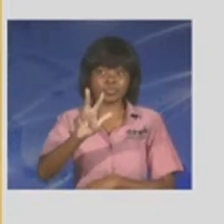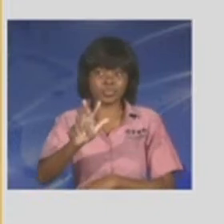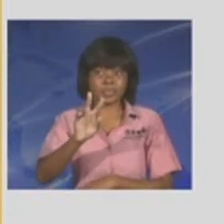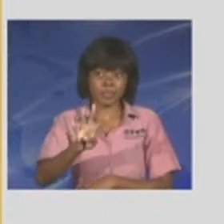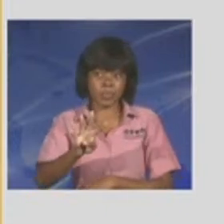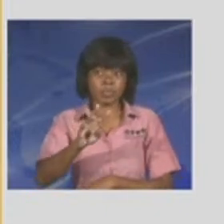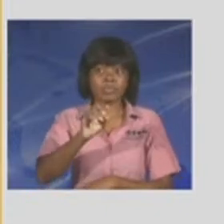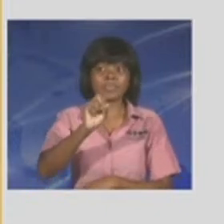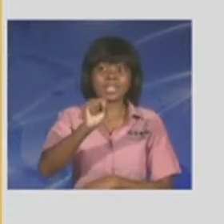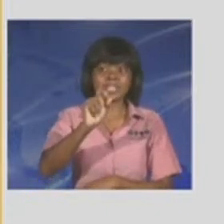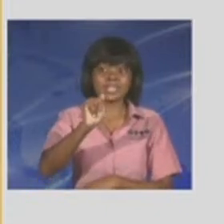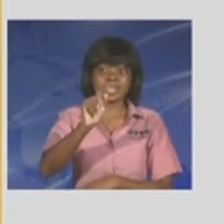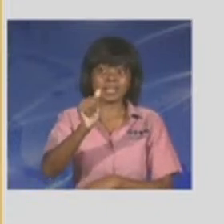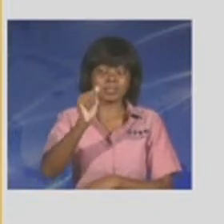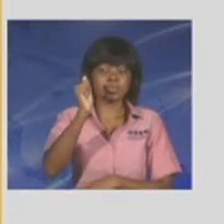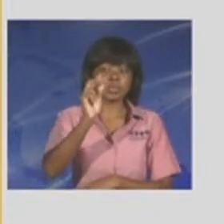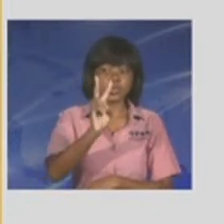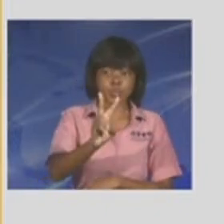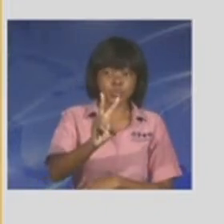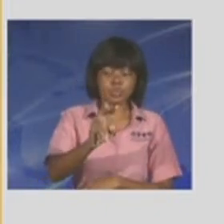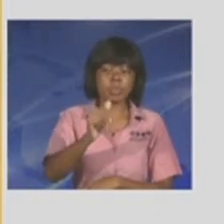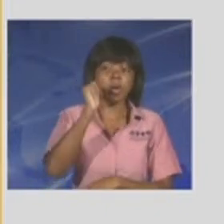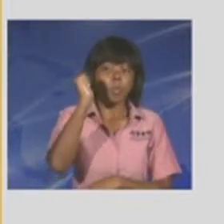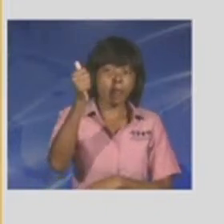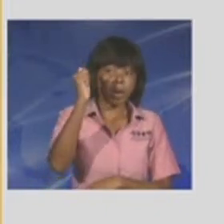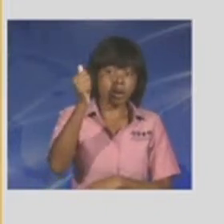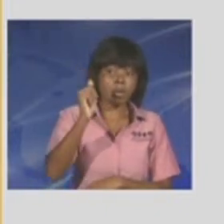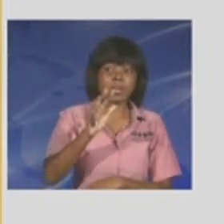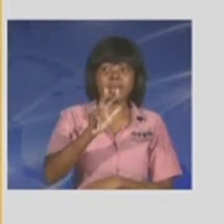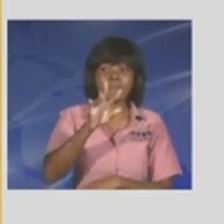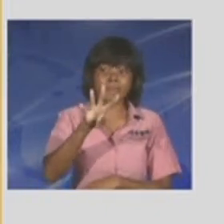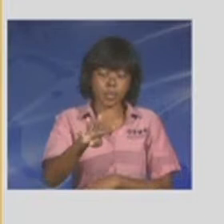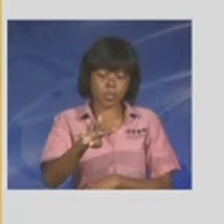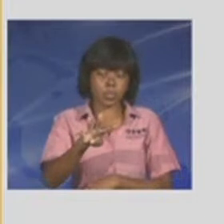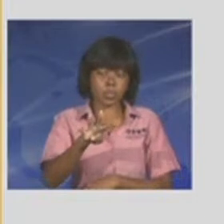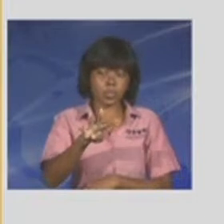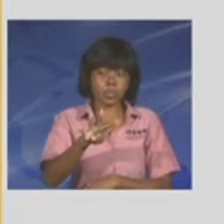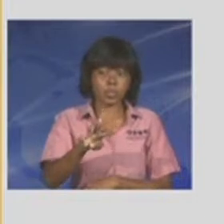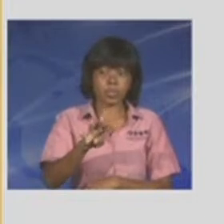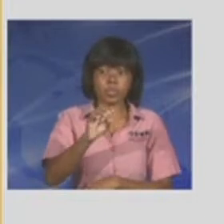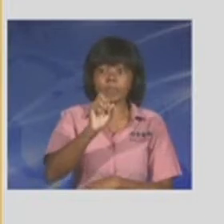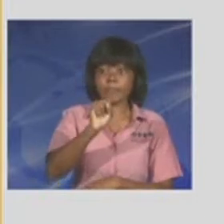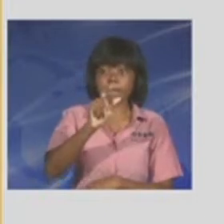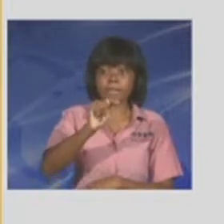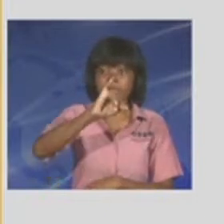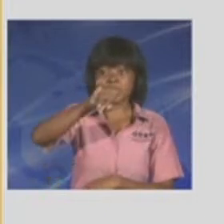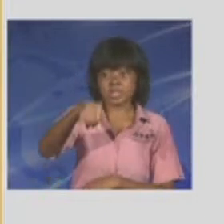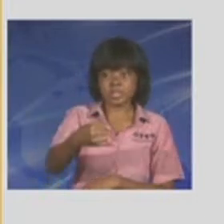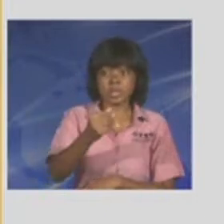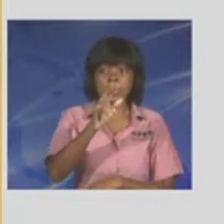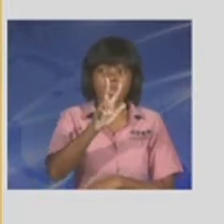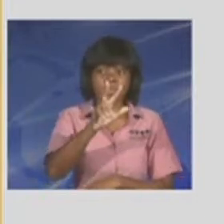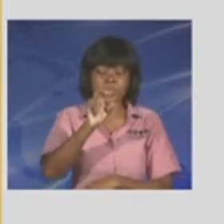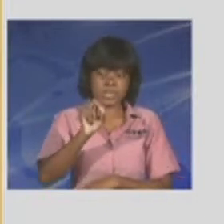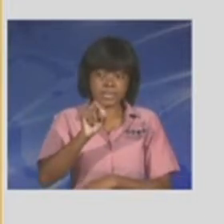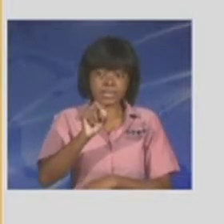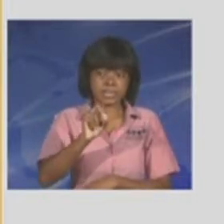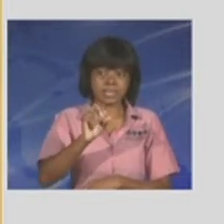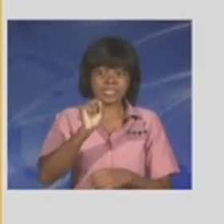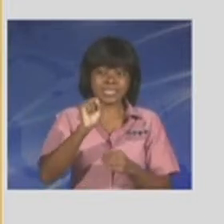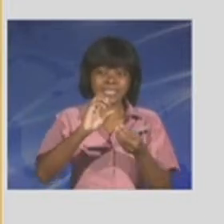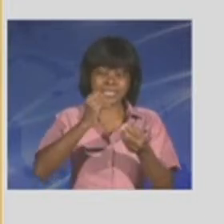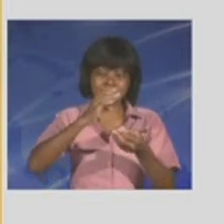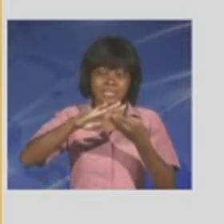Anne's, 2 persons, Arima General Hospital, 34, St. James Medical Complex, 30, Scarborough Regional